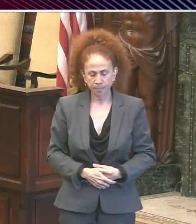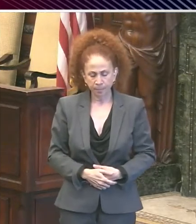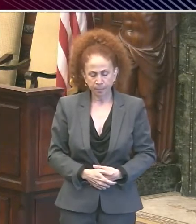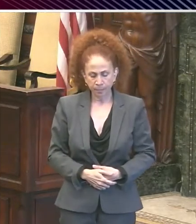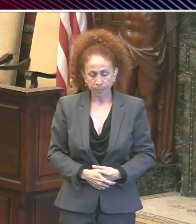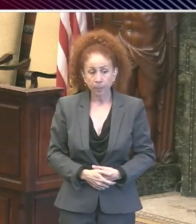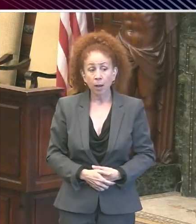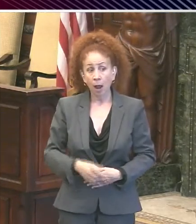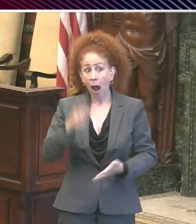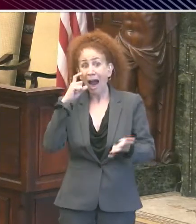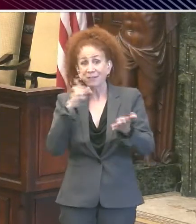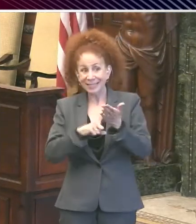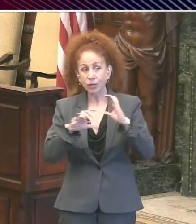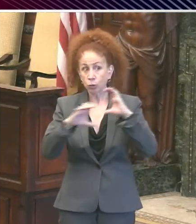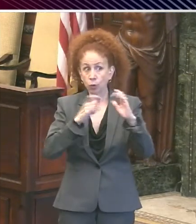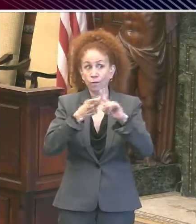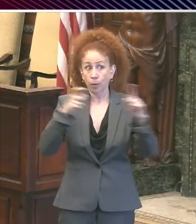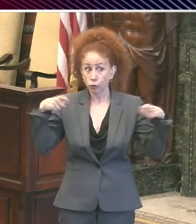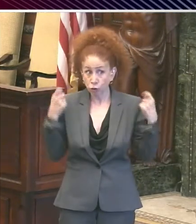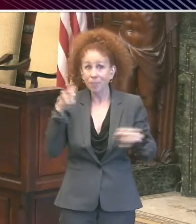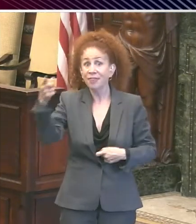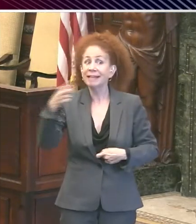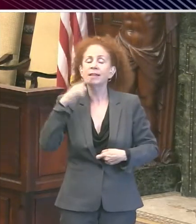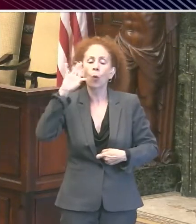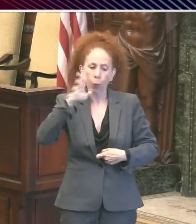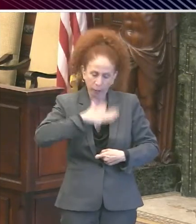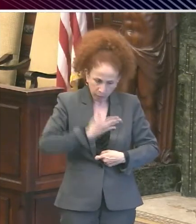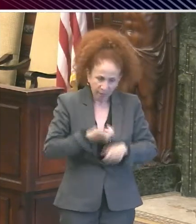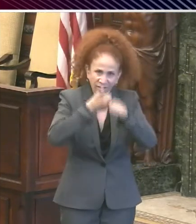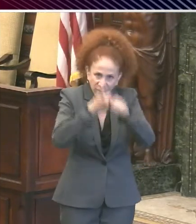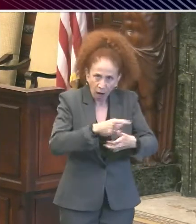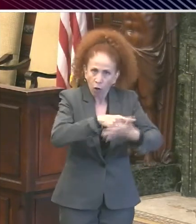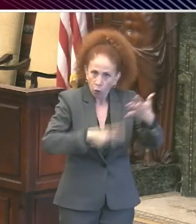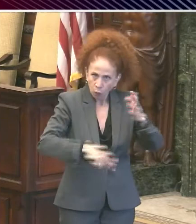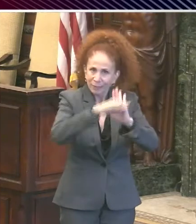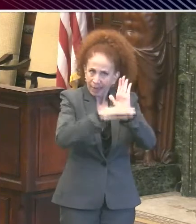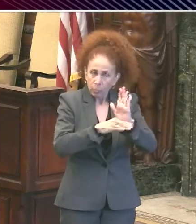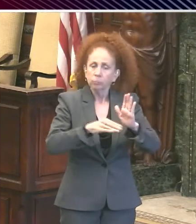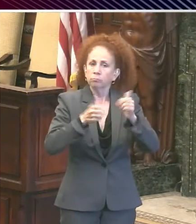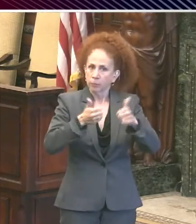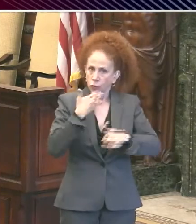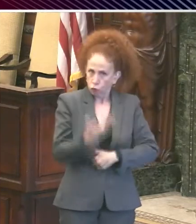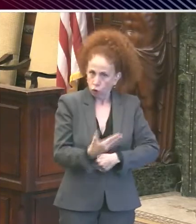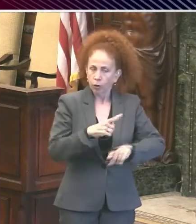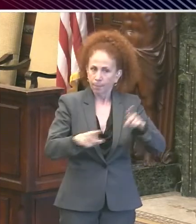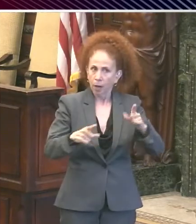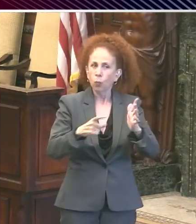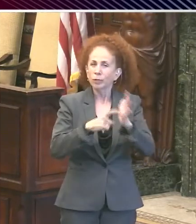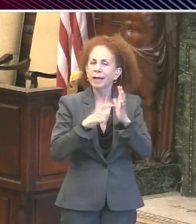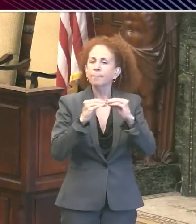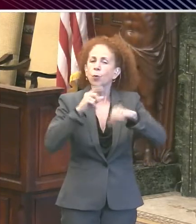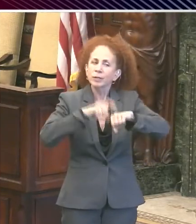I've seen communications from gyms that say that they're going to follow all the standards, and that's good to hear. But